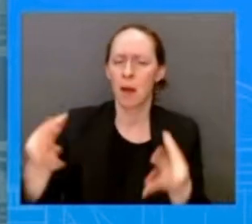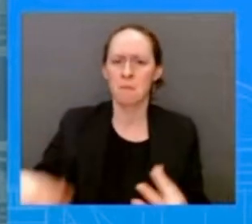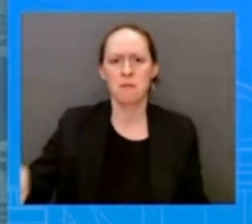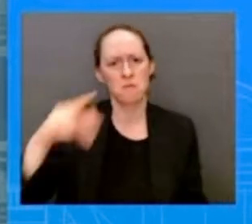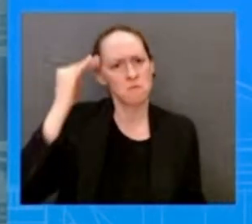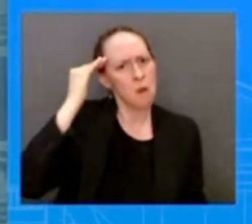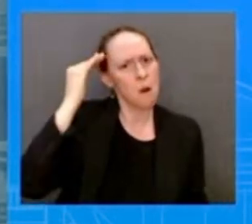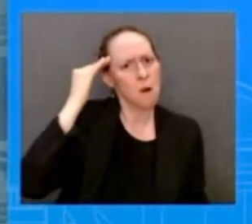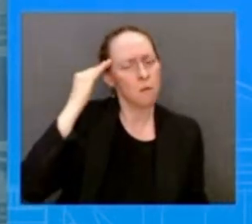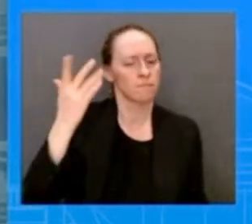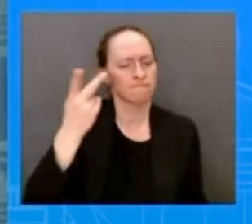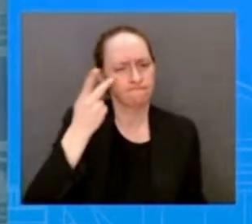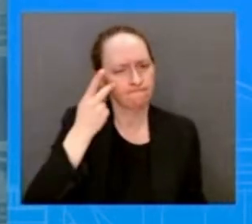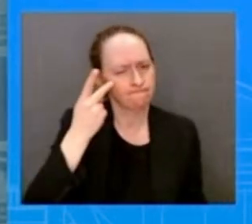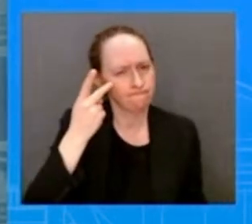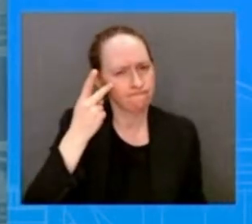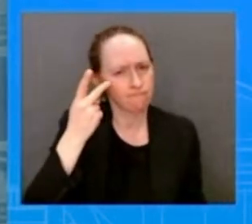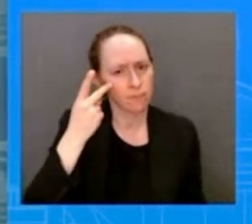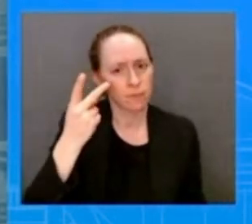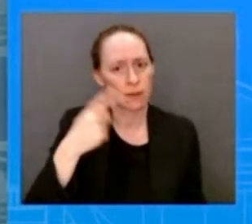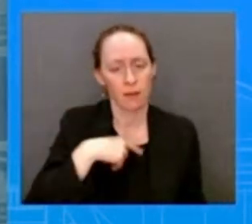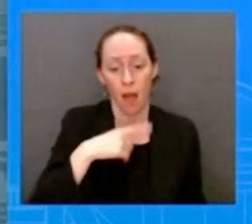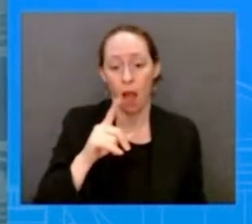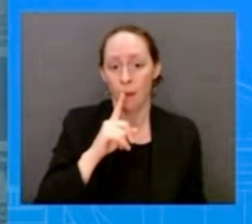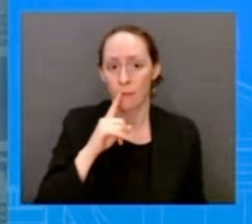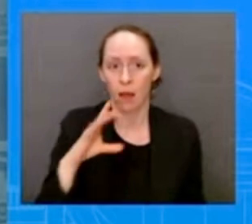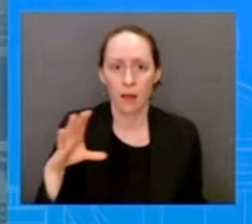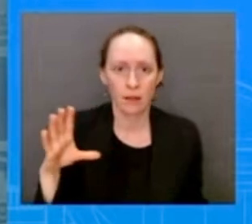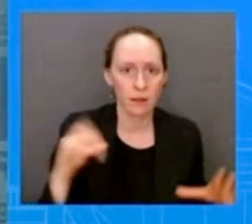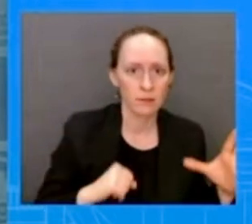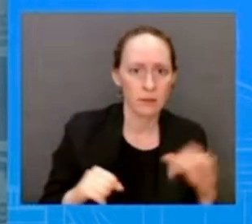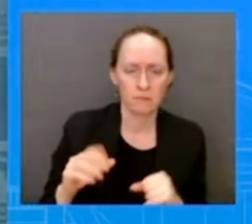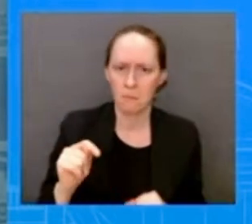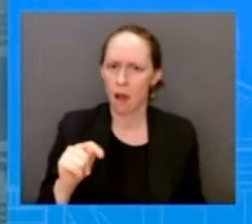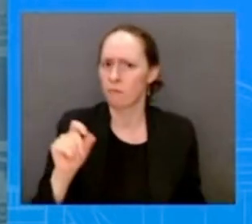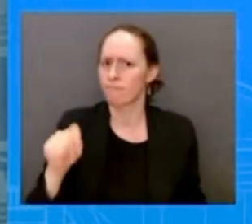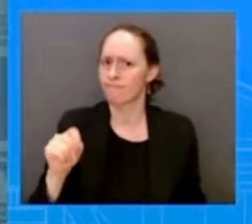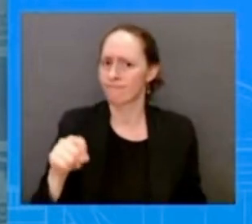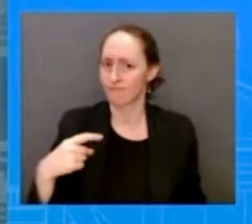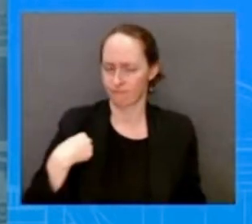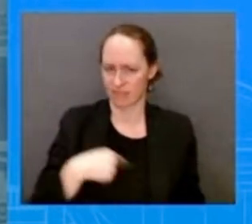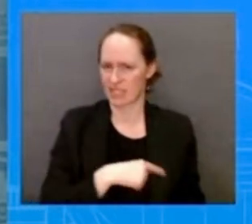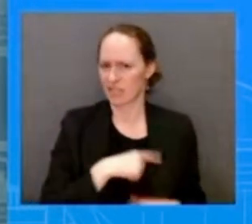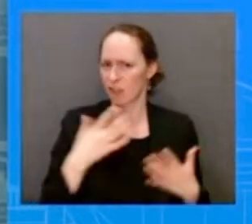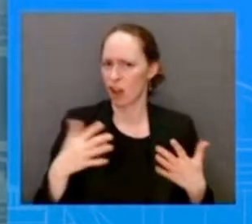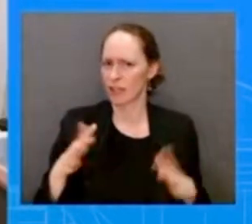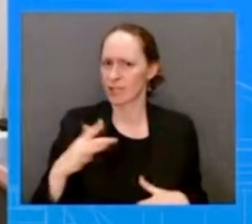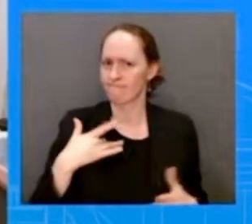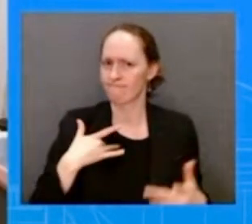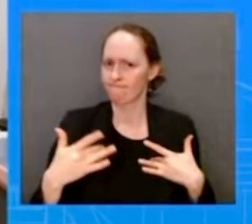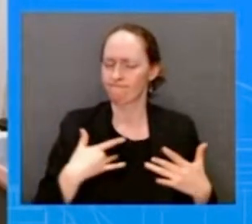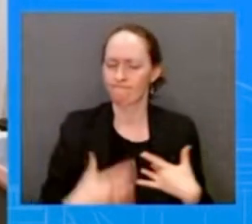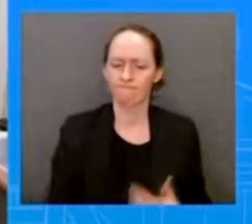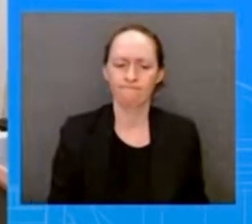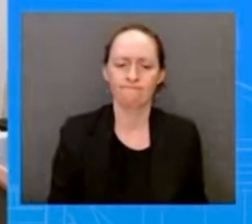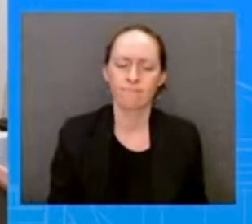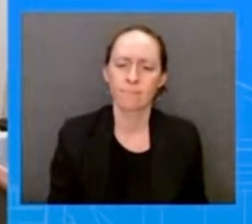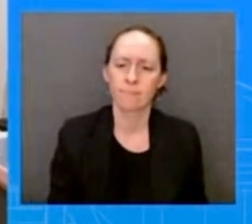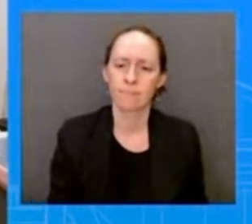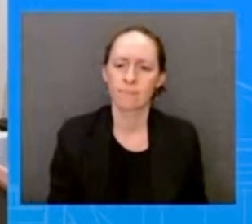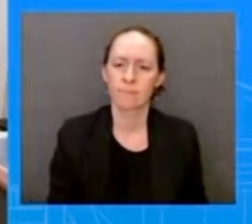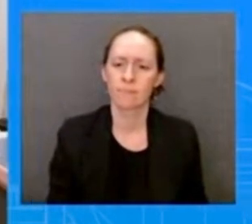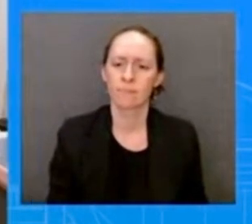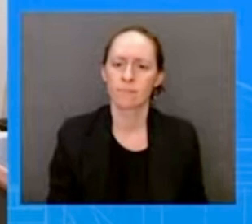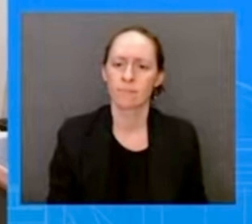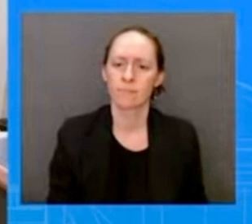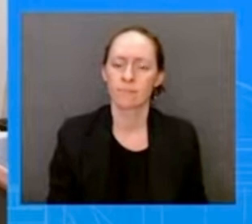judgments, but obviously very deeply concerning reports. On Paul Whelan, was there any progress made in the conversation between